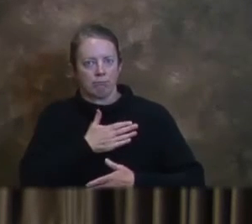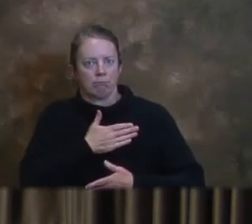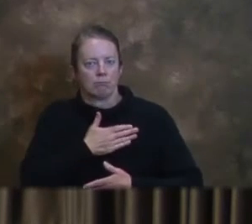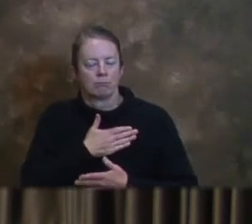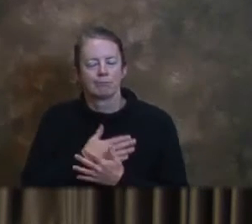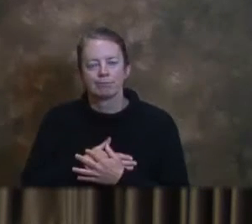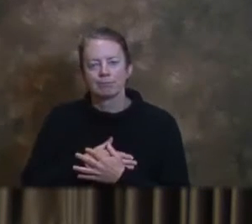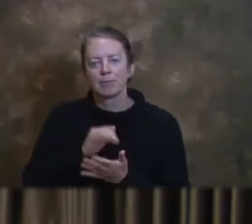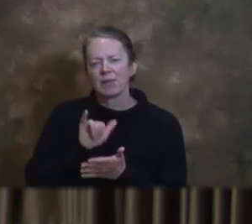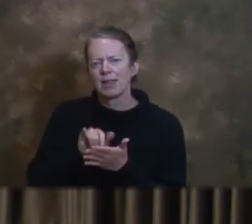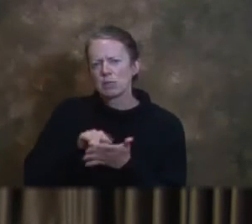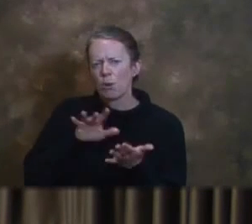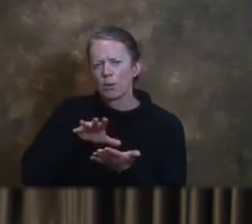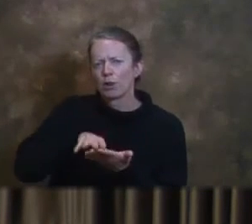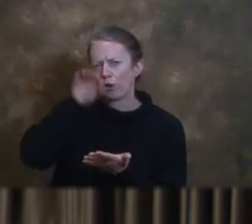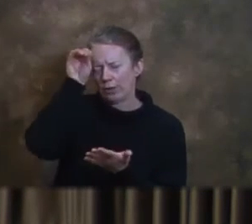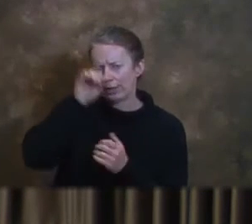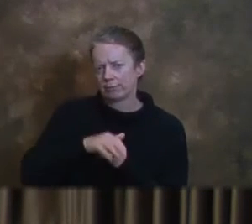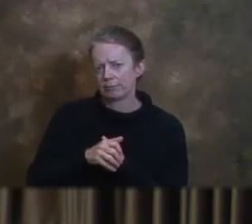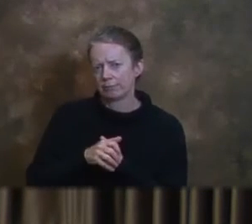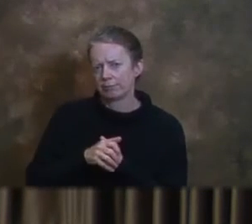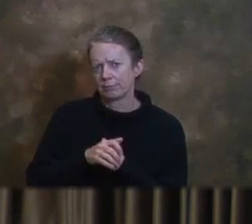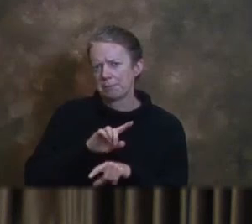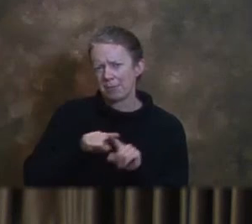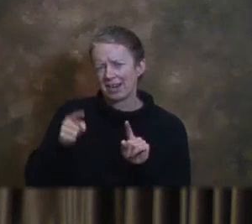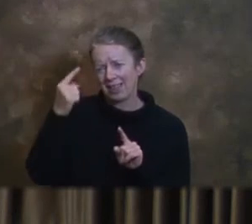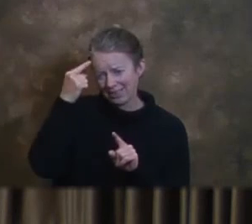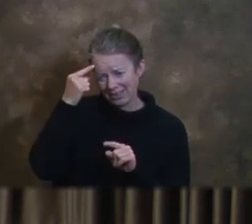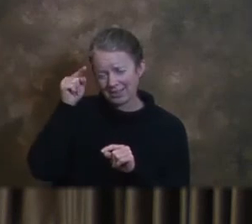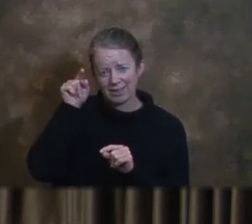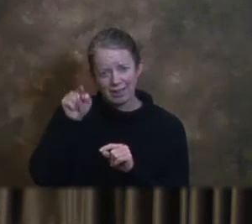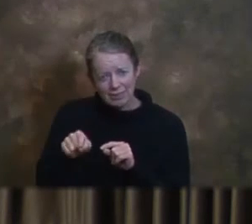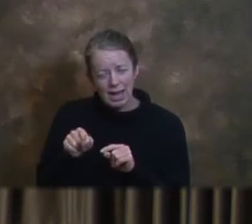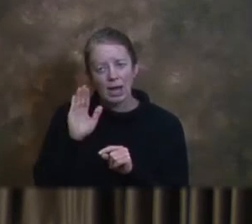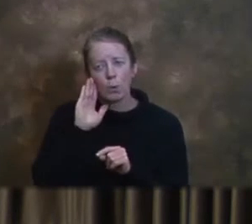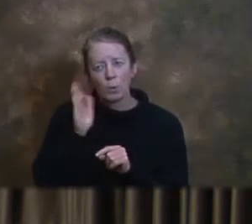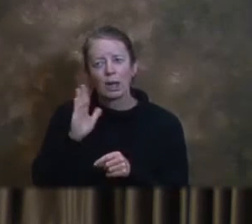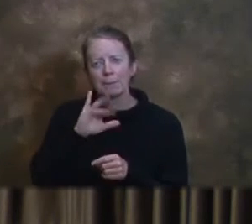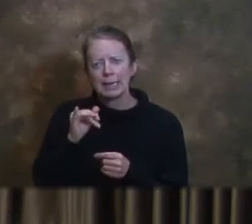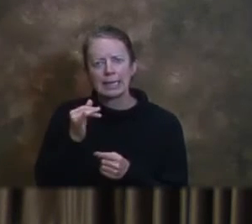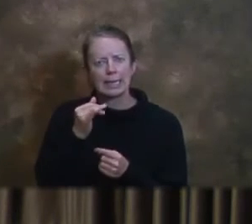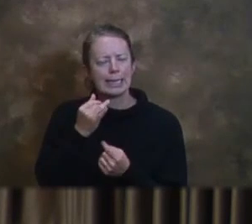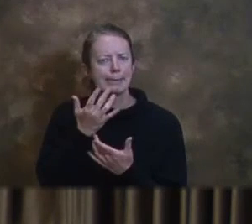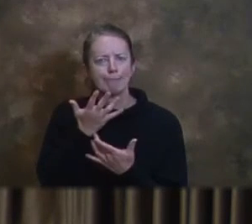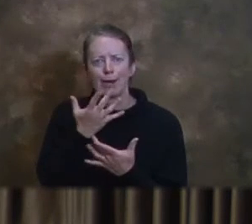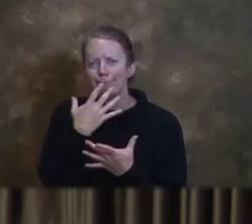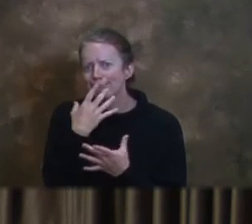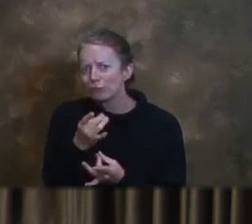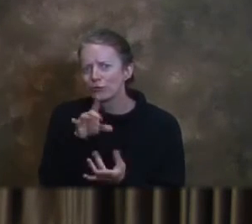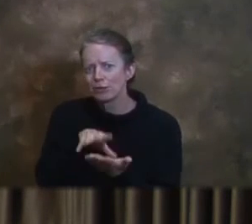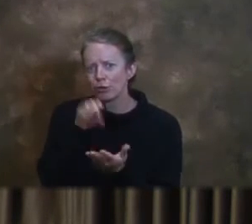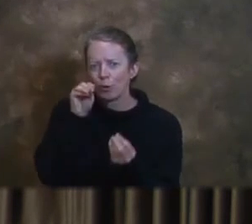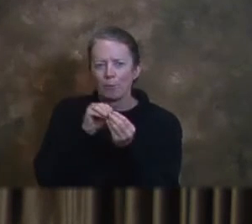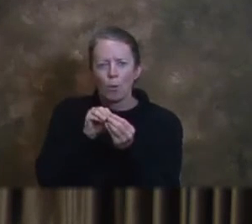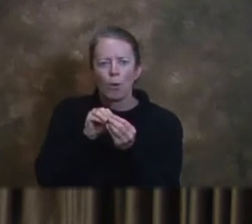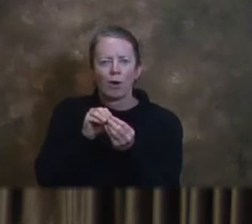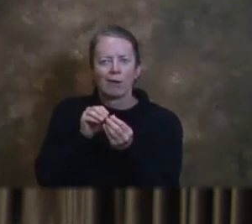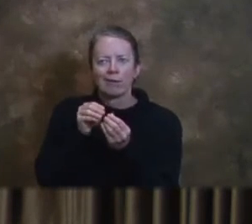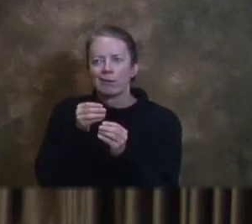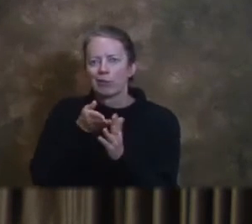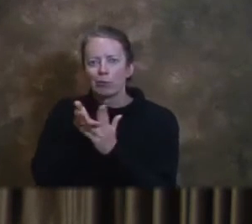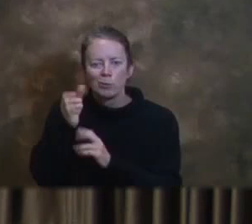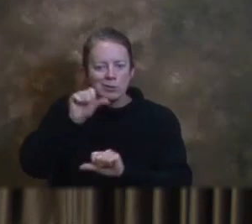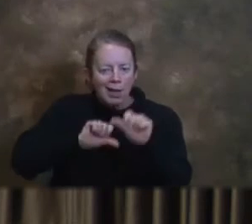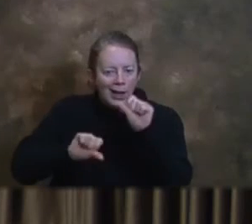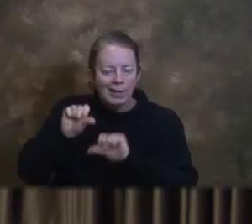think that's going to be an exceptionally intriguing, from a scientific point of view, field of investigation over the next few